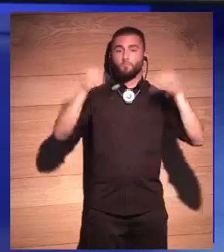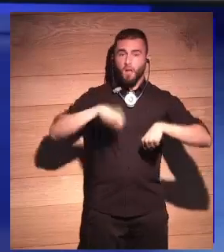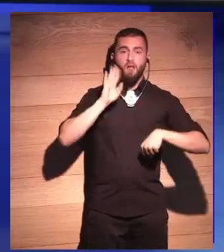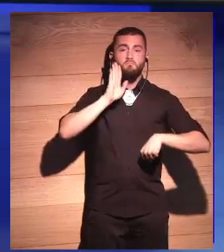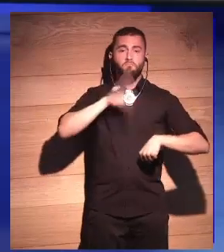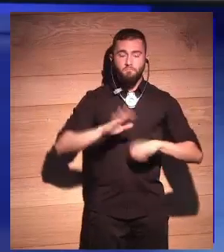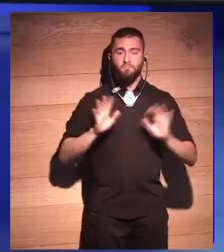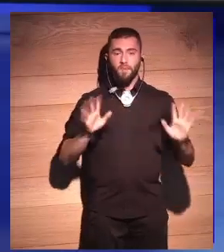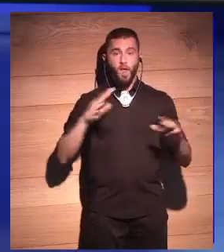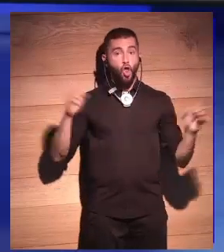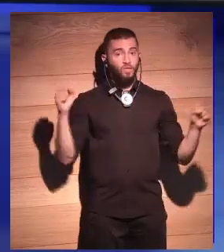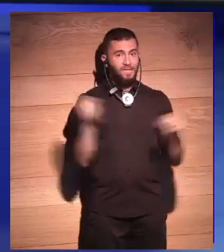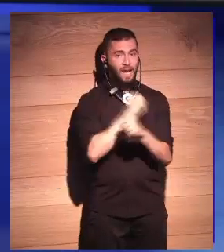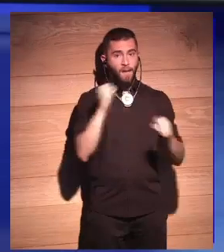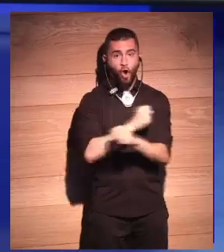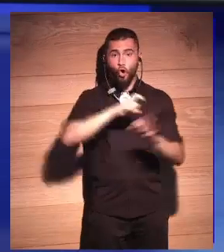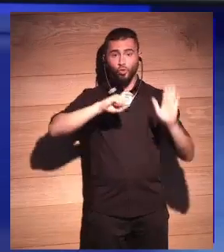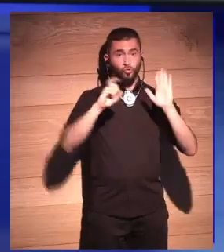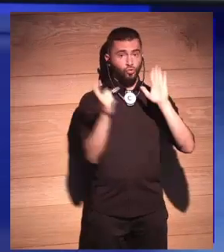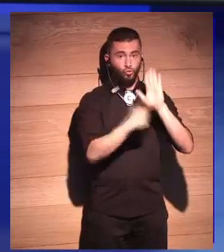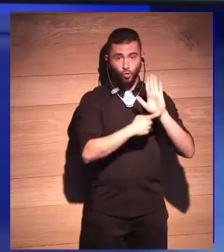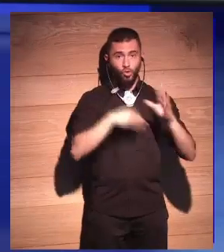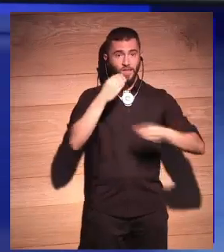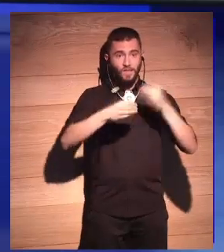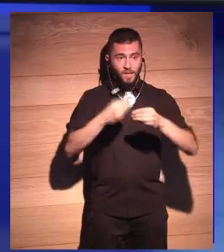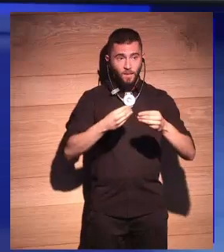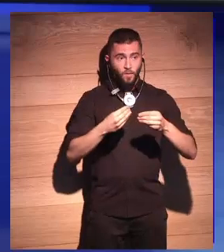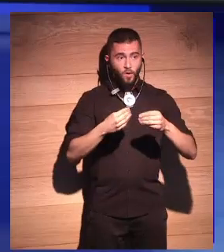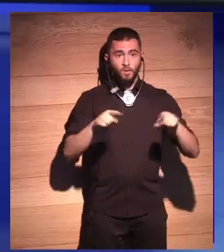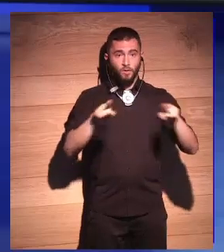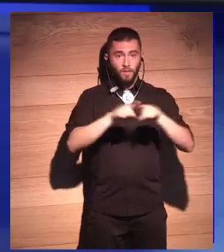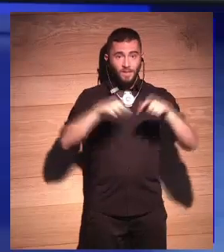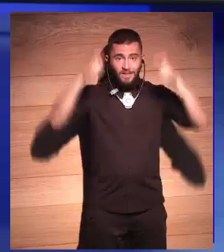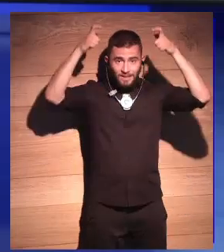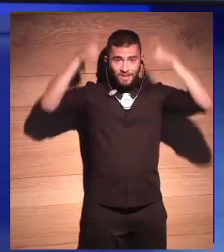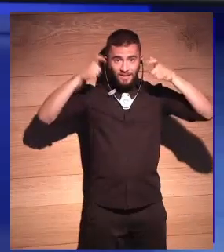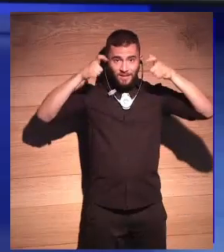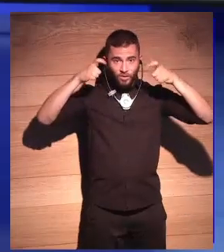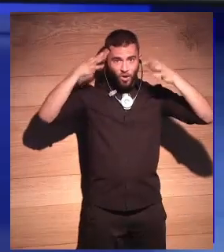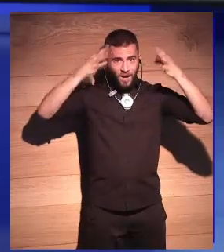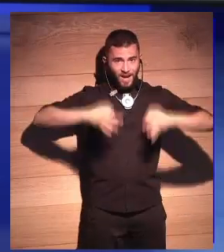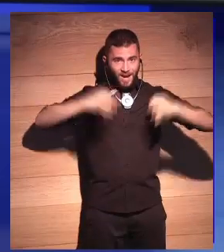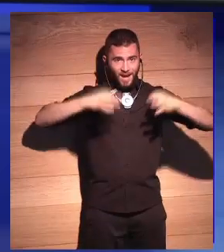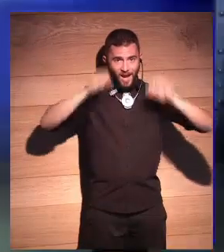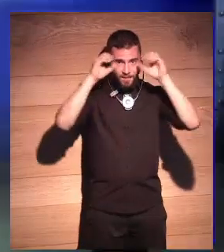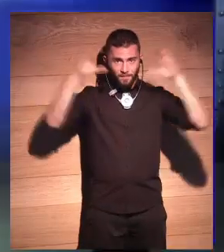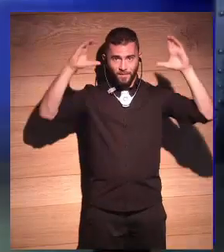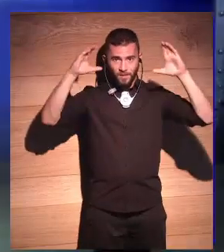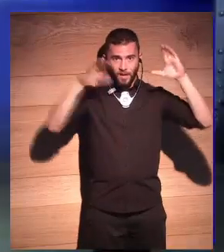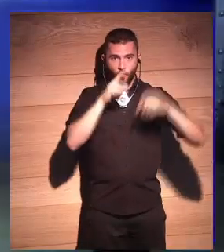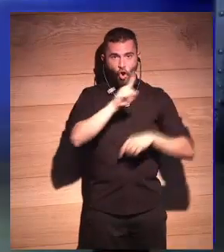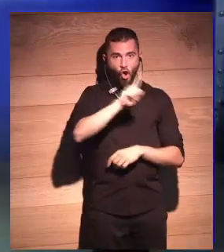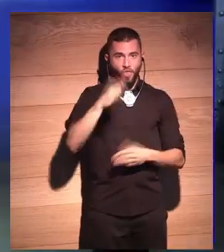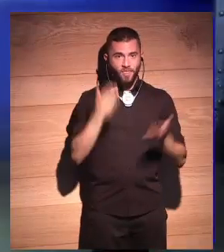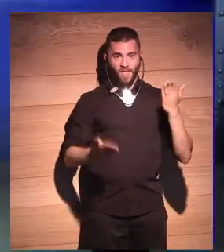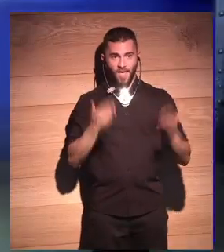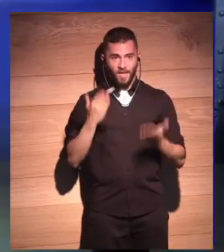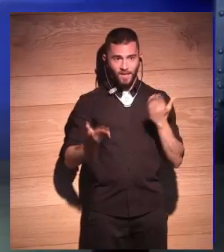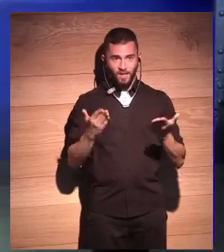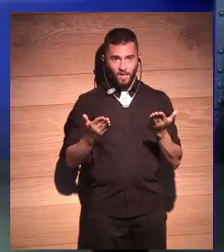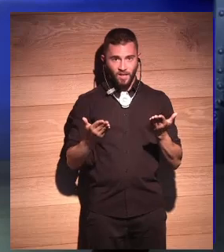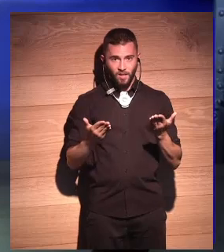out in a VR headset. This thing weighs 11 kilos. So you only got to make one. It took a lot of material. So